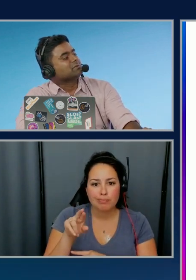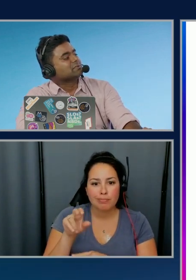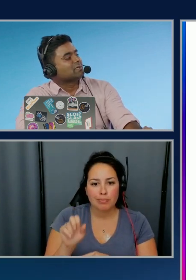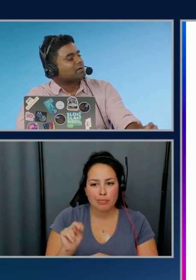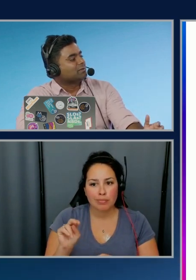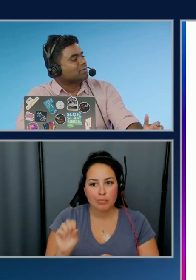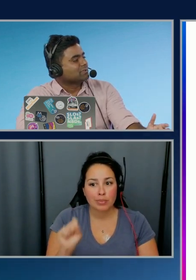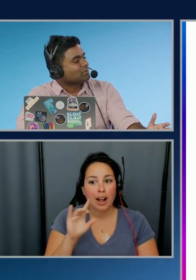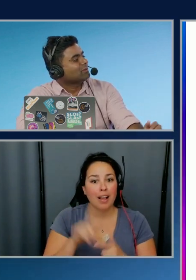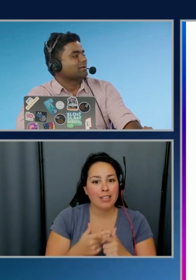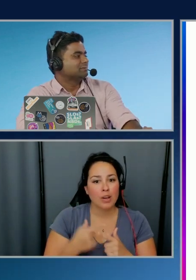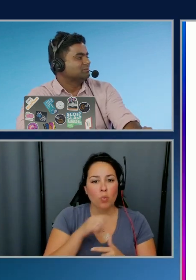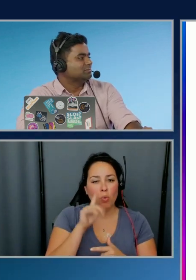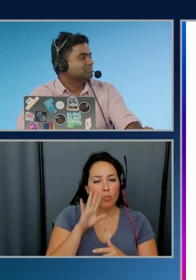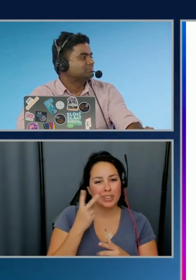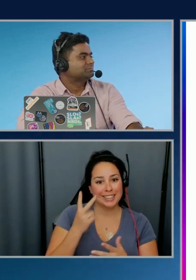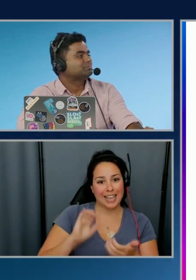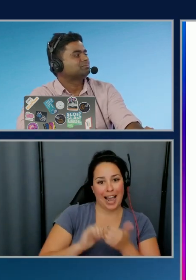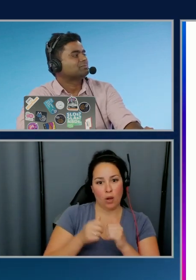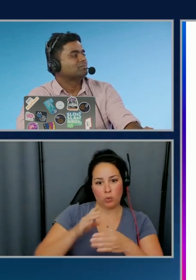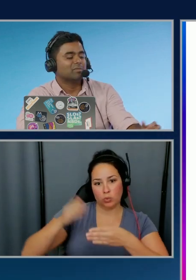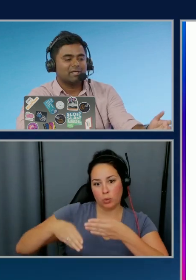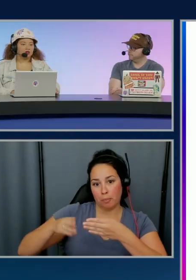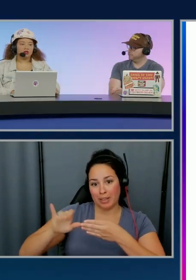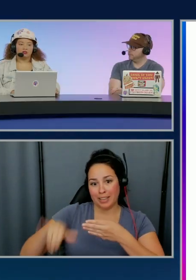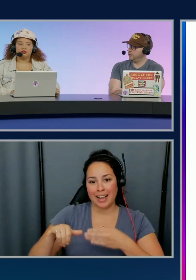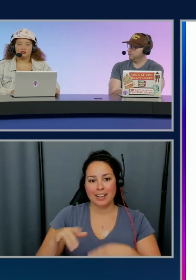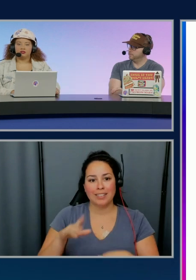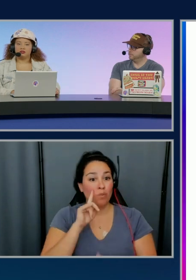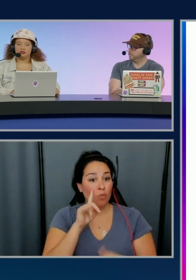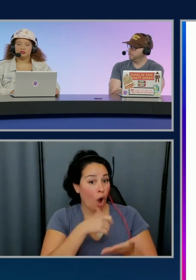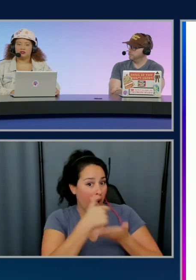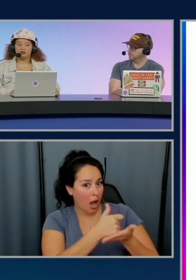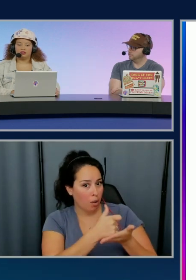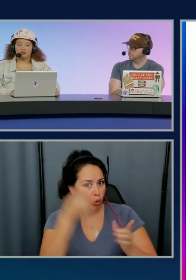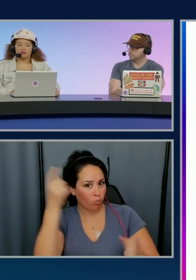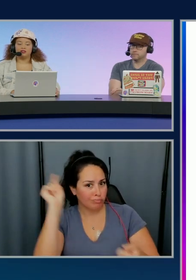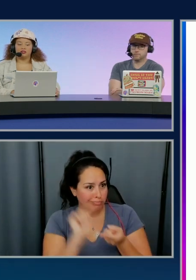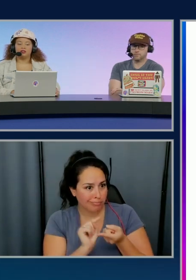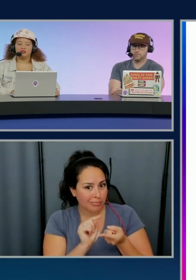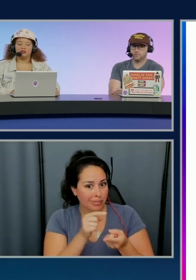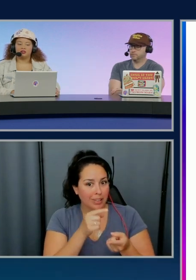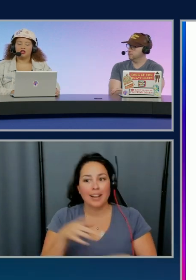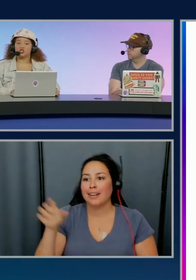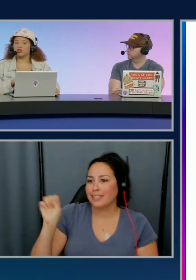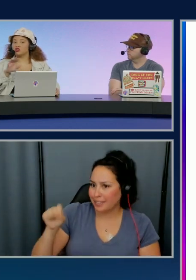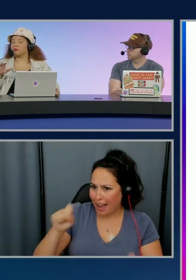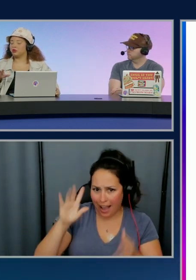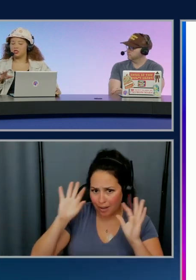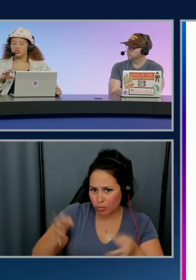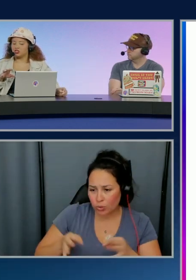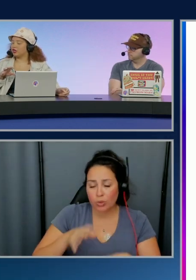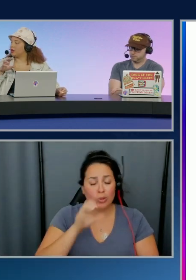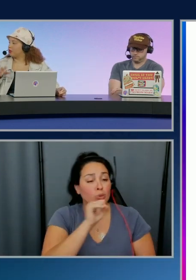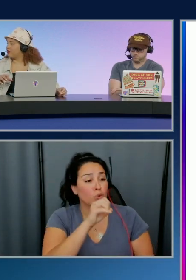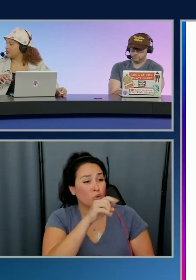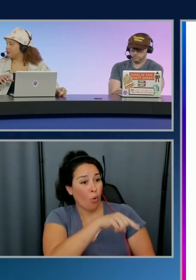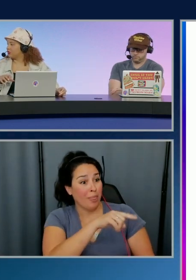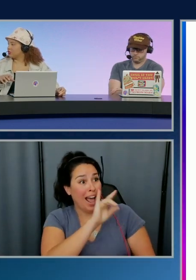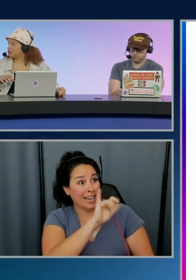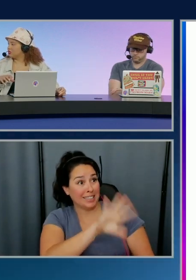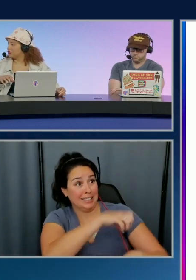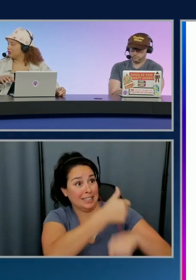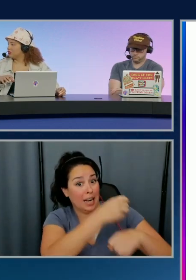computing services are going to solve that. Okay. Yeah. They help you mitigate The risks and the attack surfaces. Yeah, Yeah. So these are built-in security and